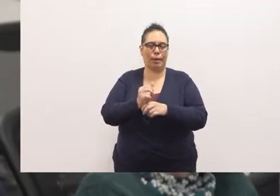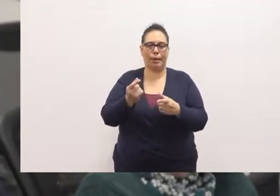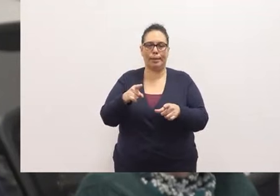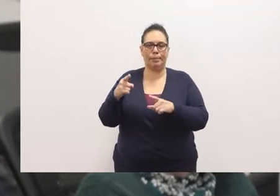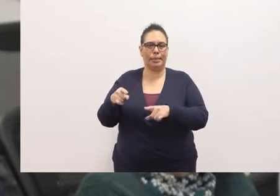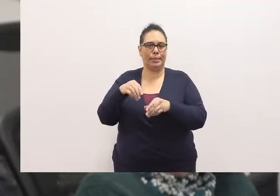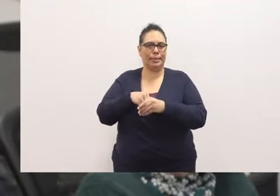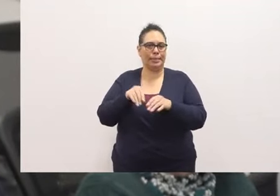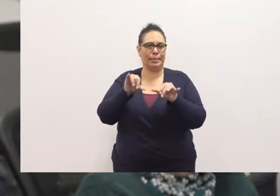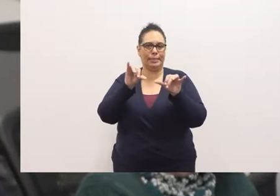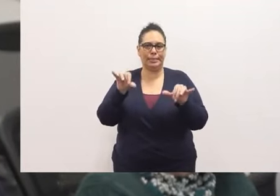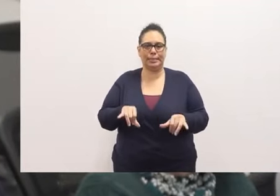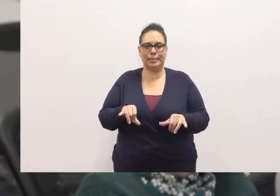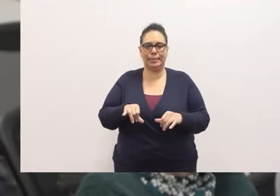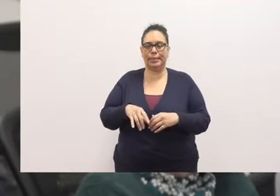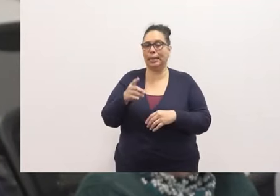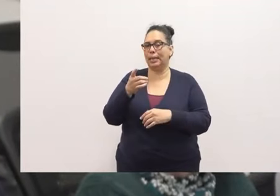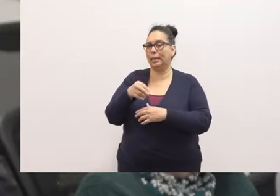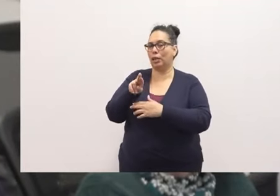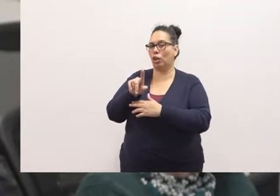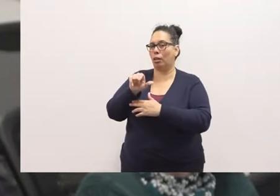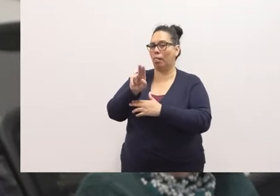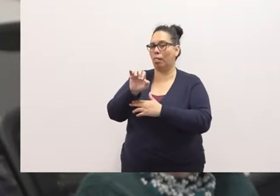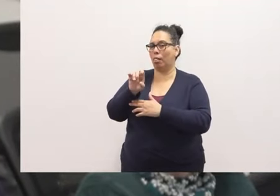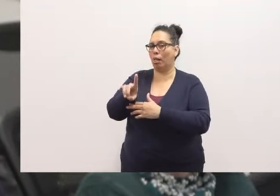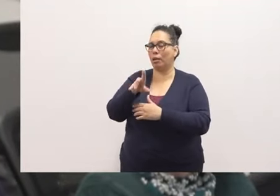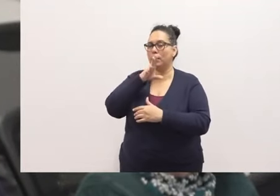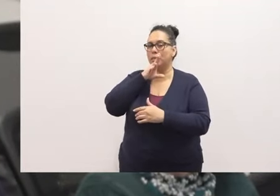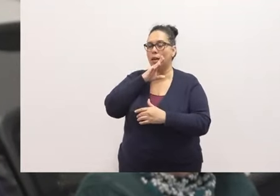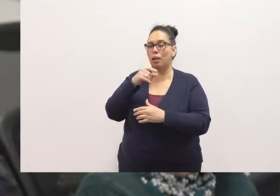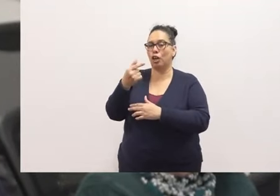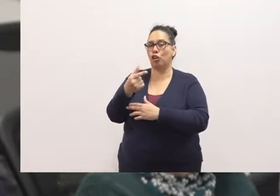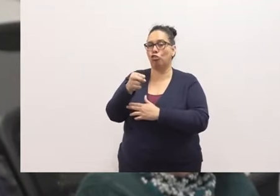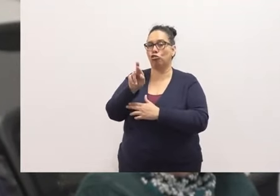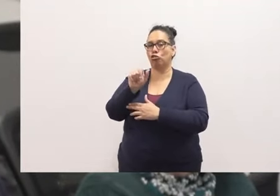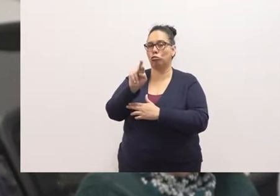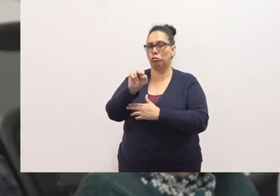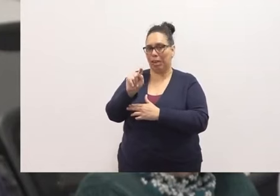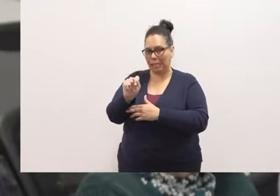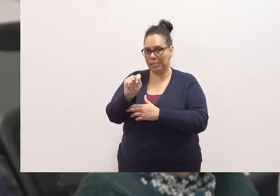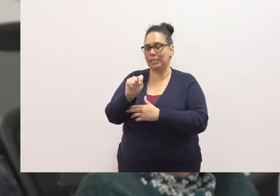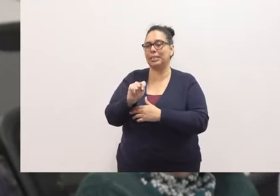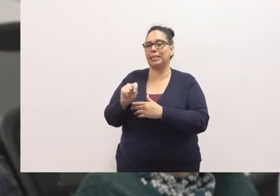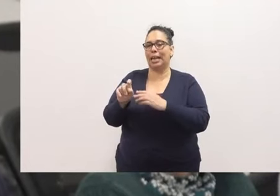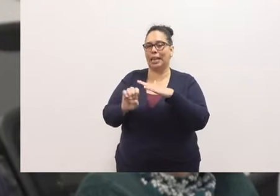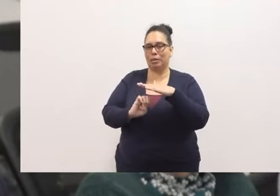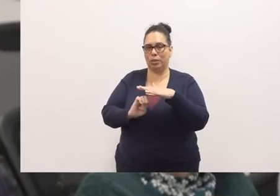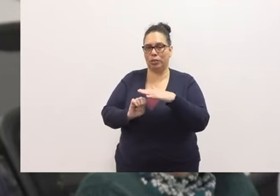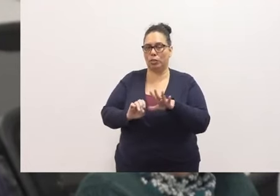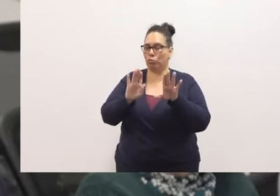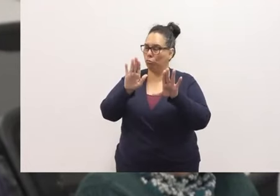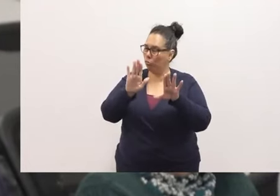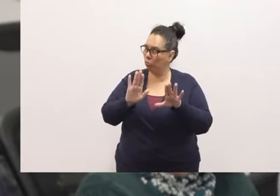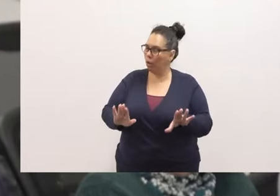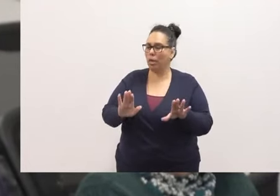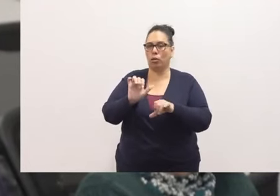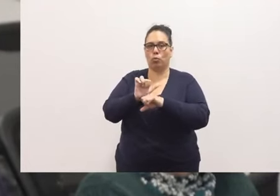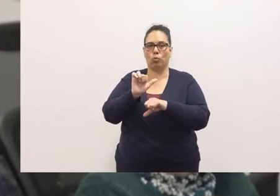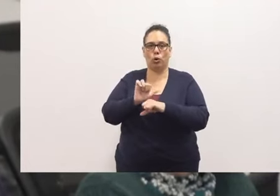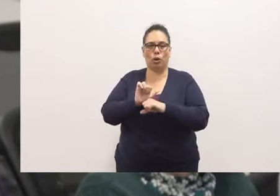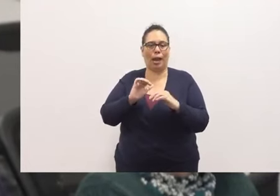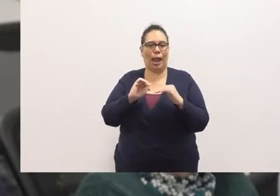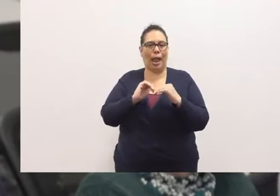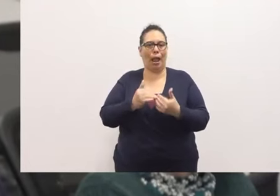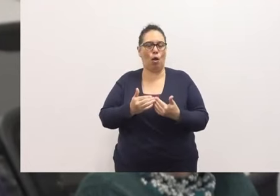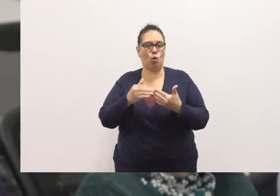and I think Dr. Lund can speak to as well at Grant Elementary with the Great First Eight, some of the work that they're doing around how